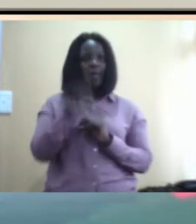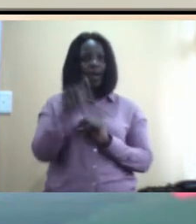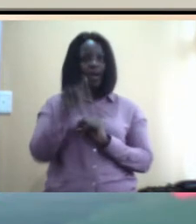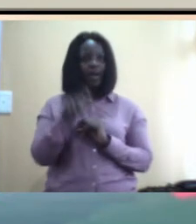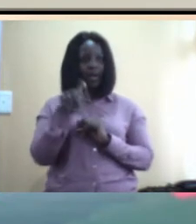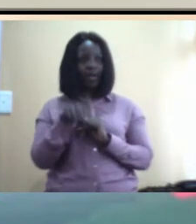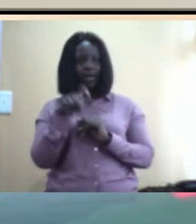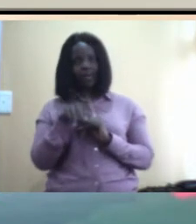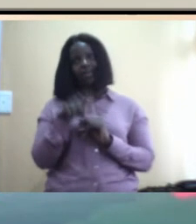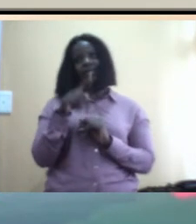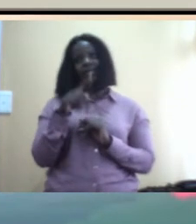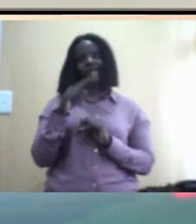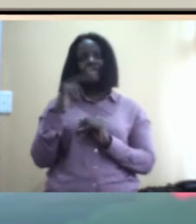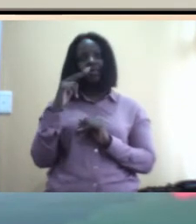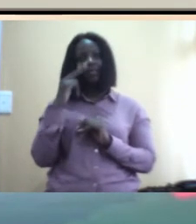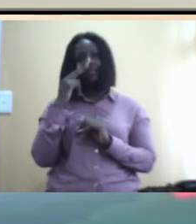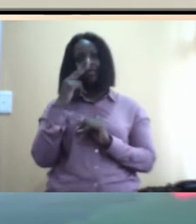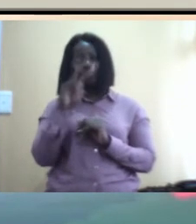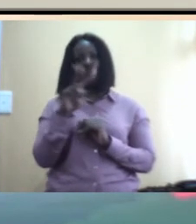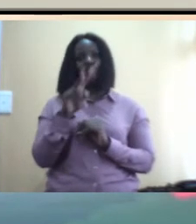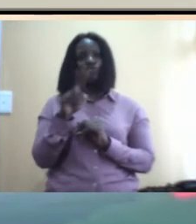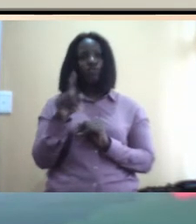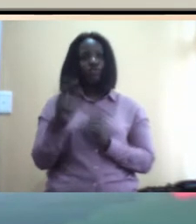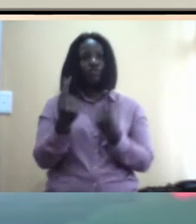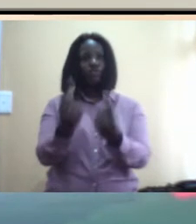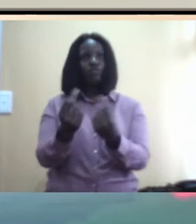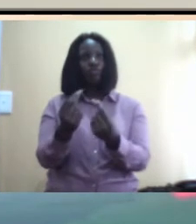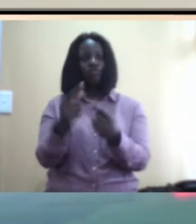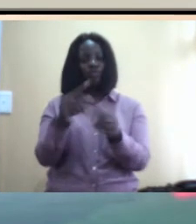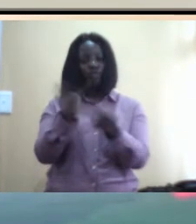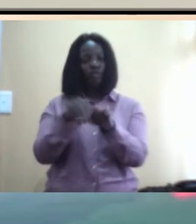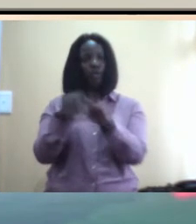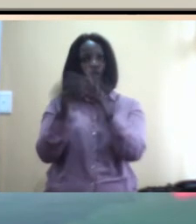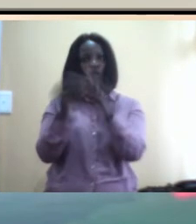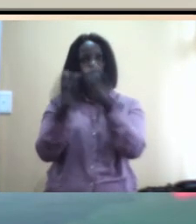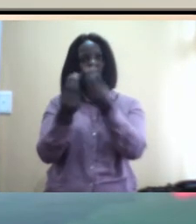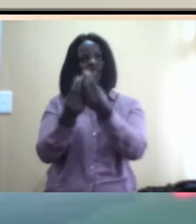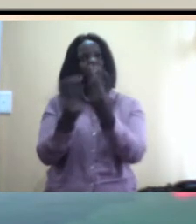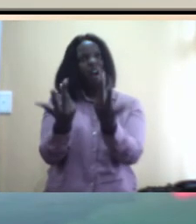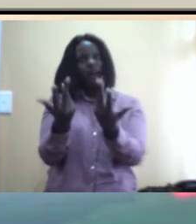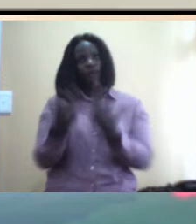review, which will usher in a mechanisms of